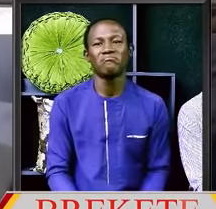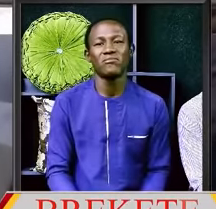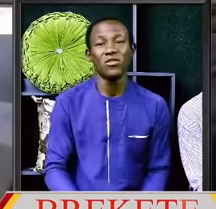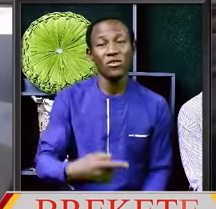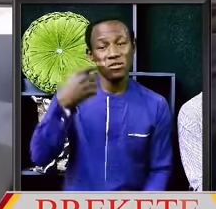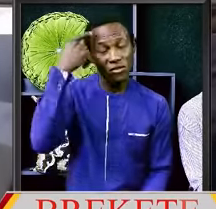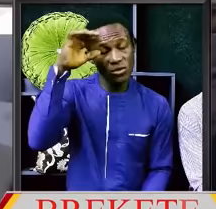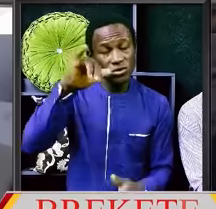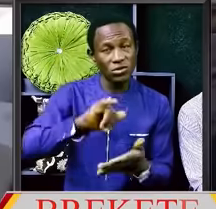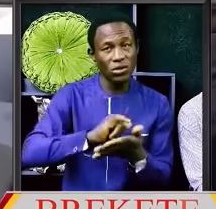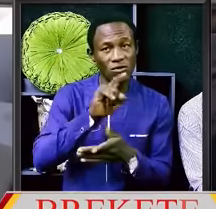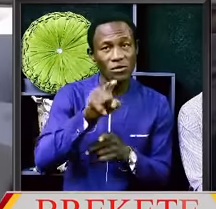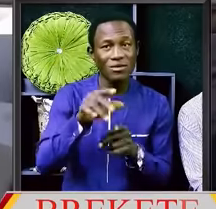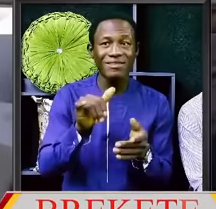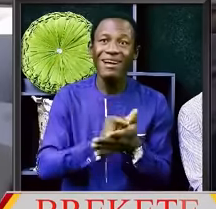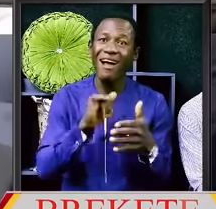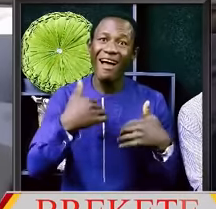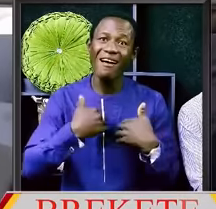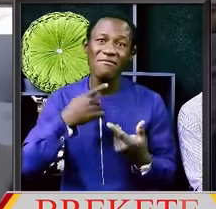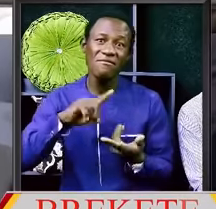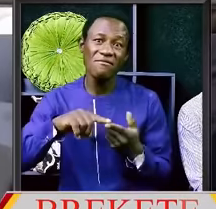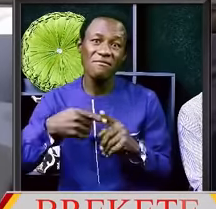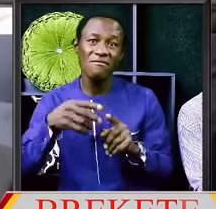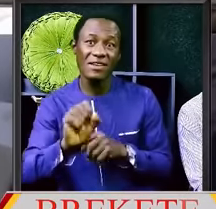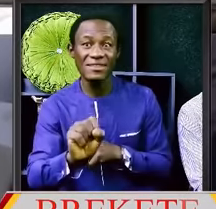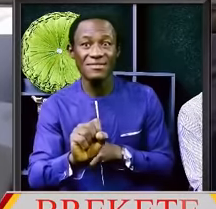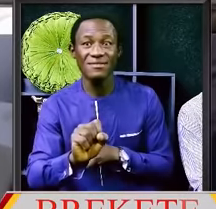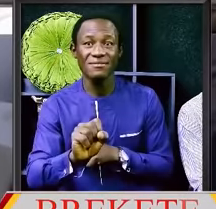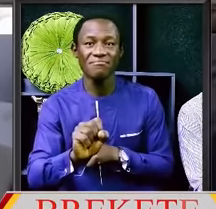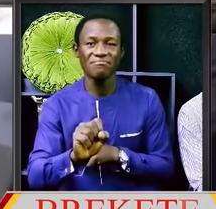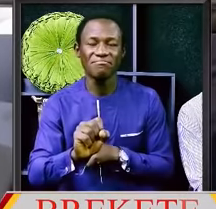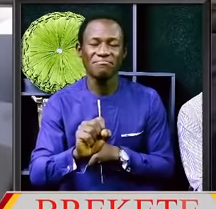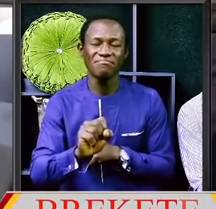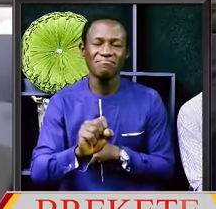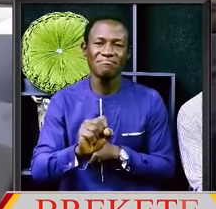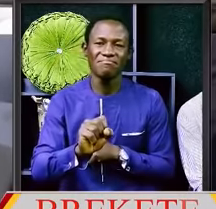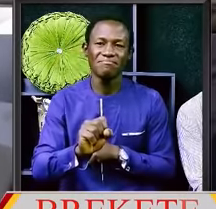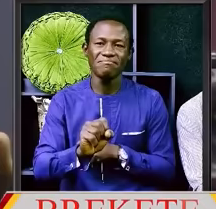For those of una we get friends